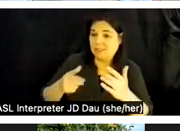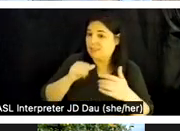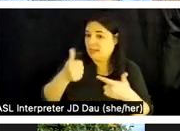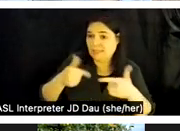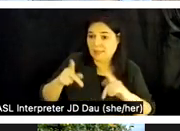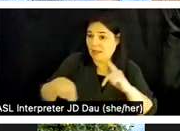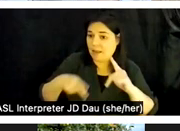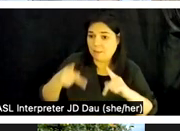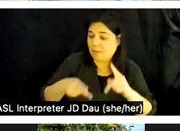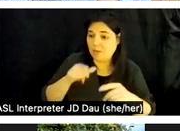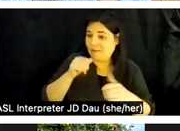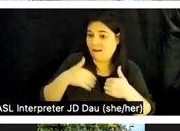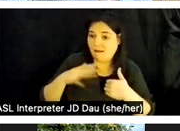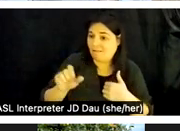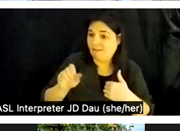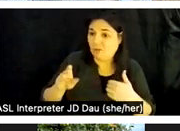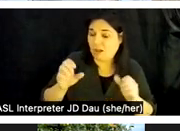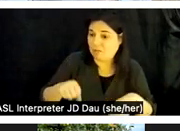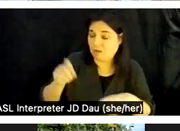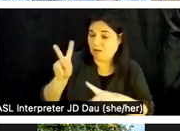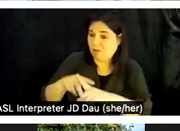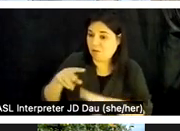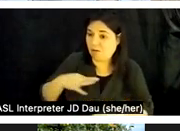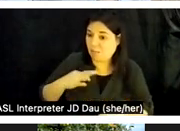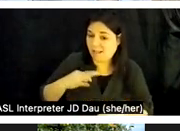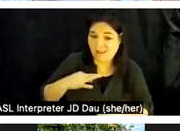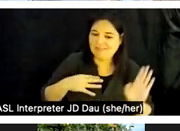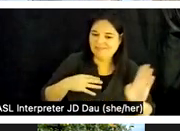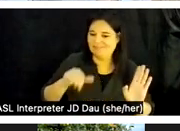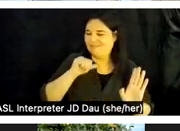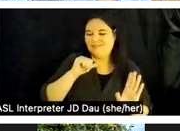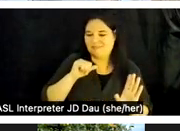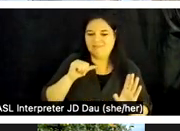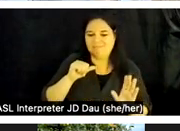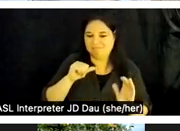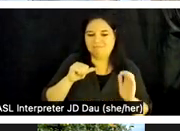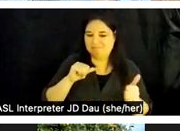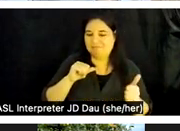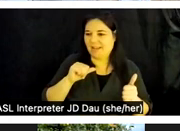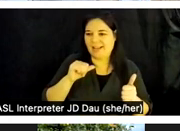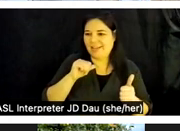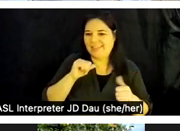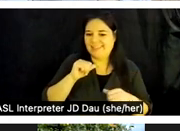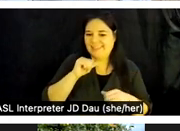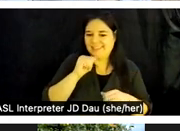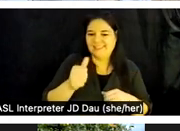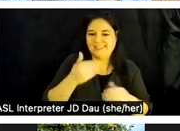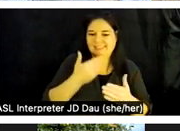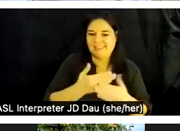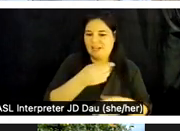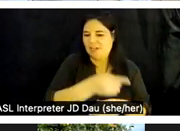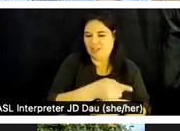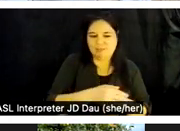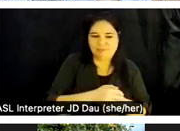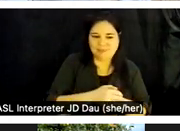who lack a full-time job disproportionately affects disabled applicants, as I mentioned earlier, as well